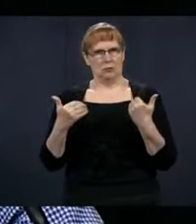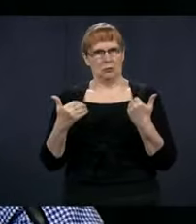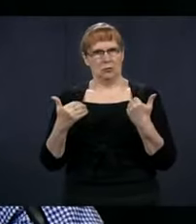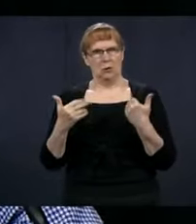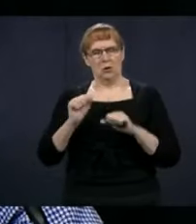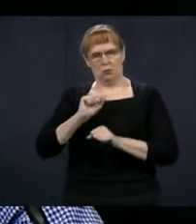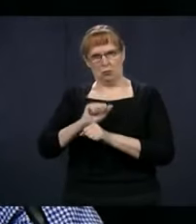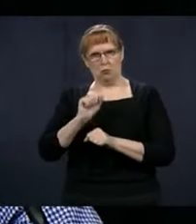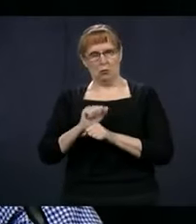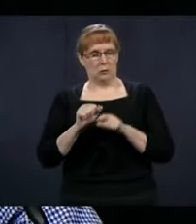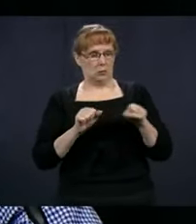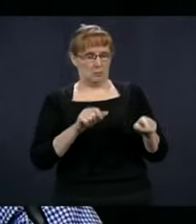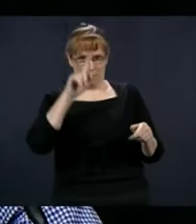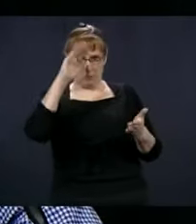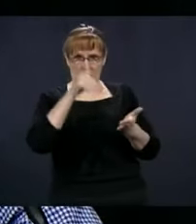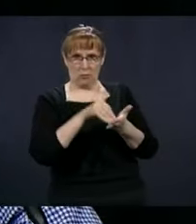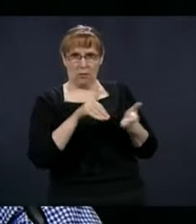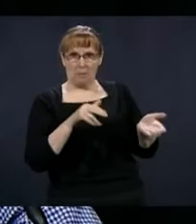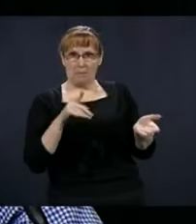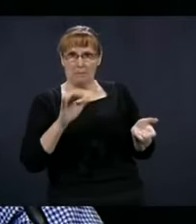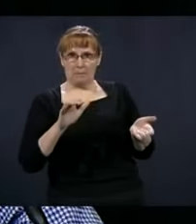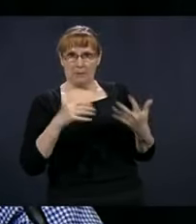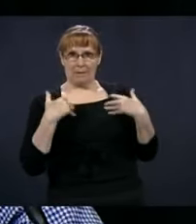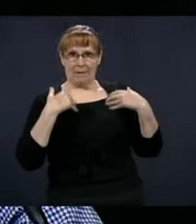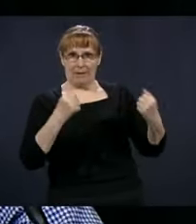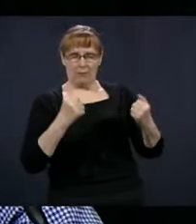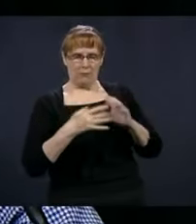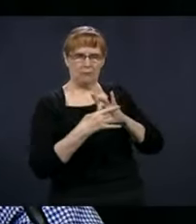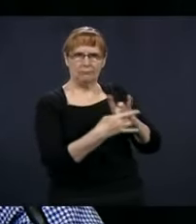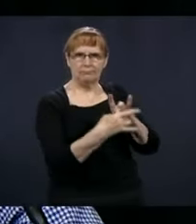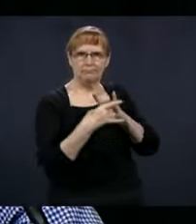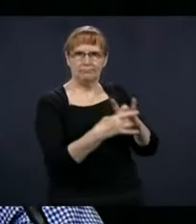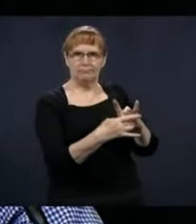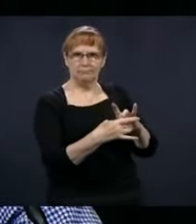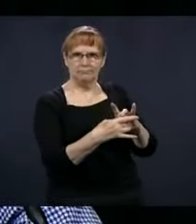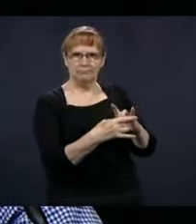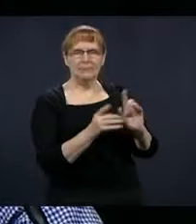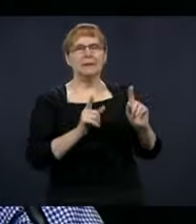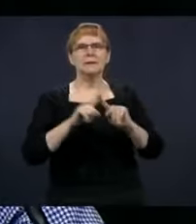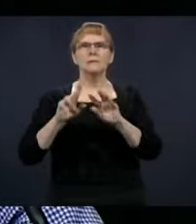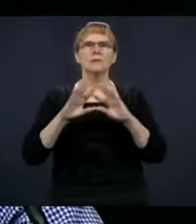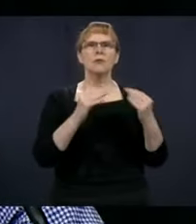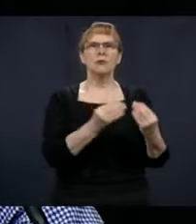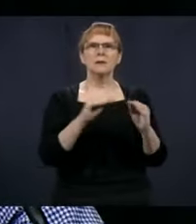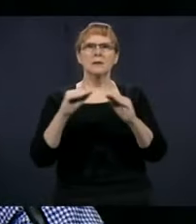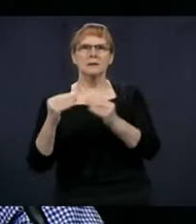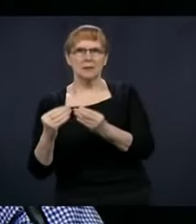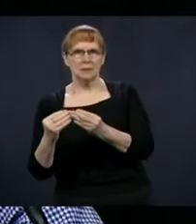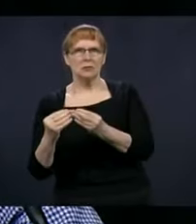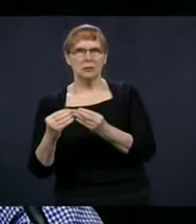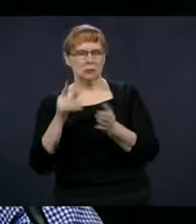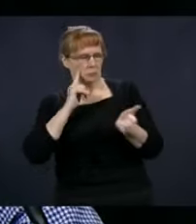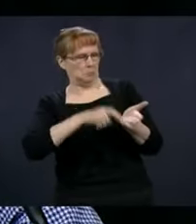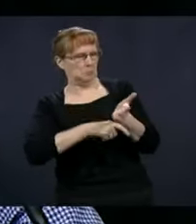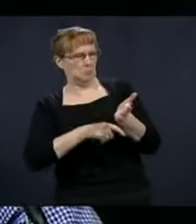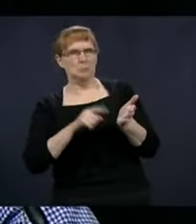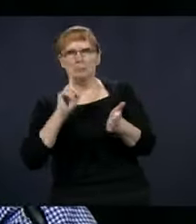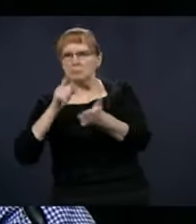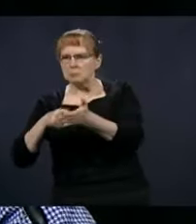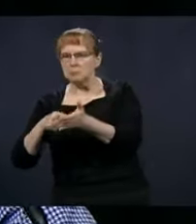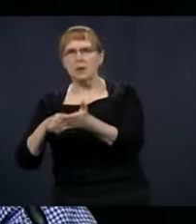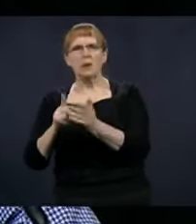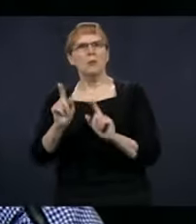in Montreal and the different organizations to make that diagnosis very quickly,